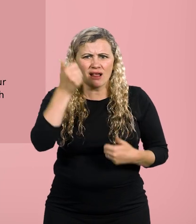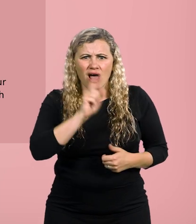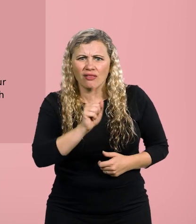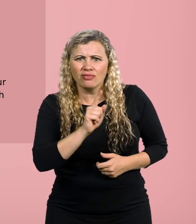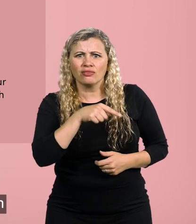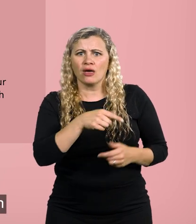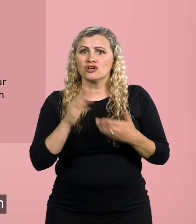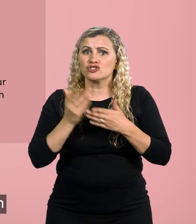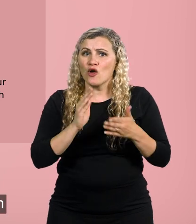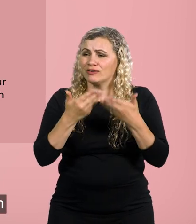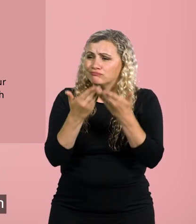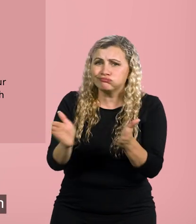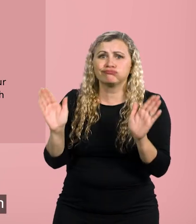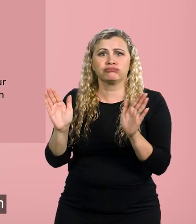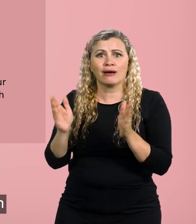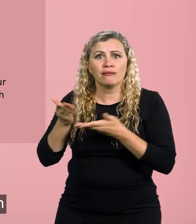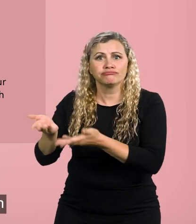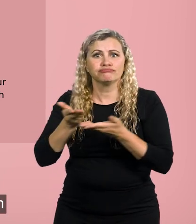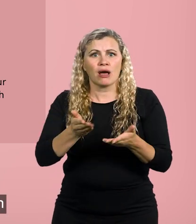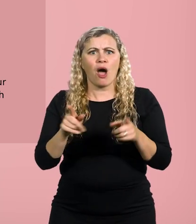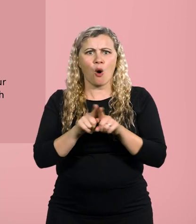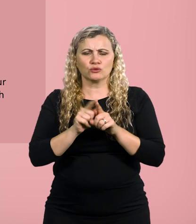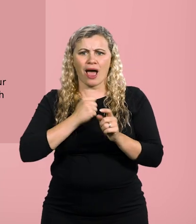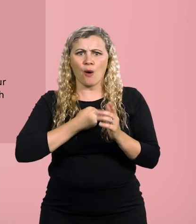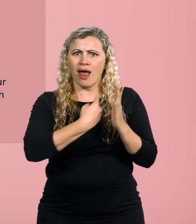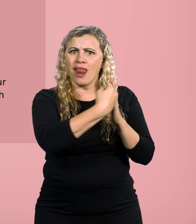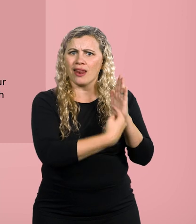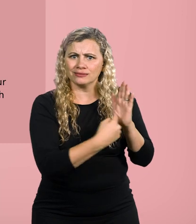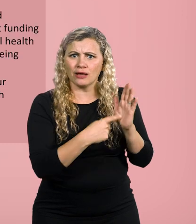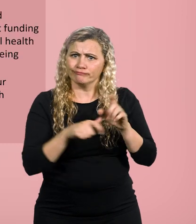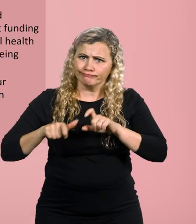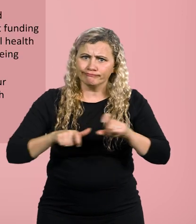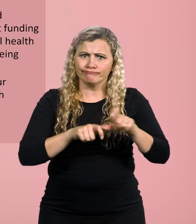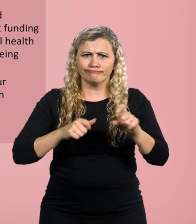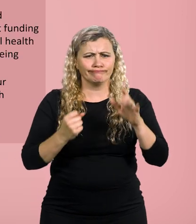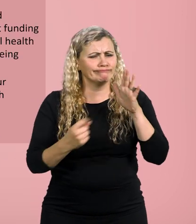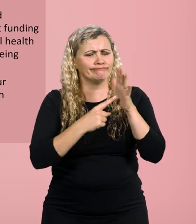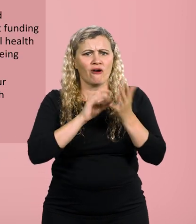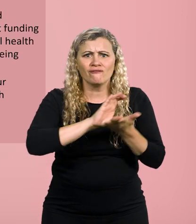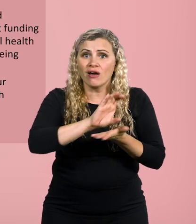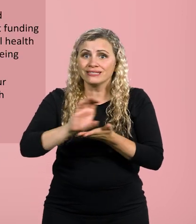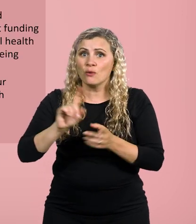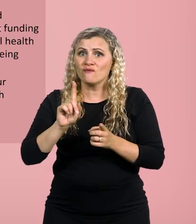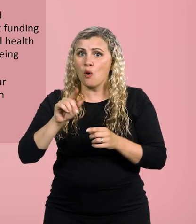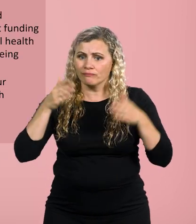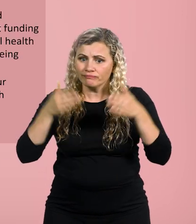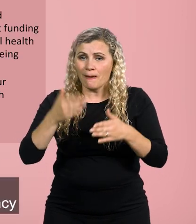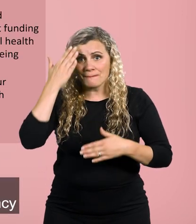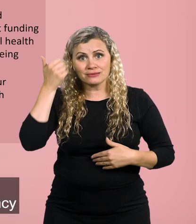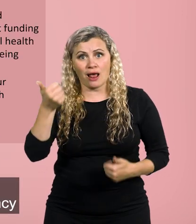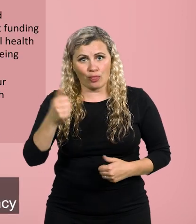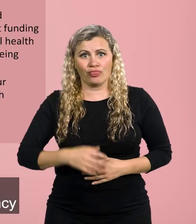Services implementing our own legislation and continued significant funding for mental health